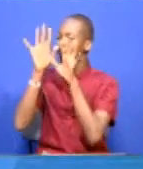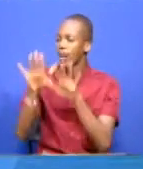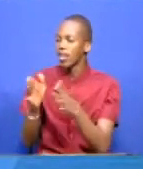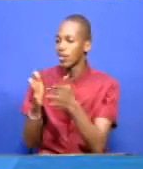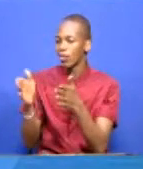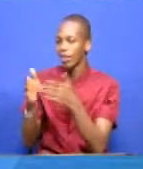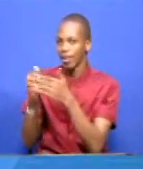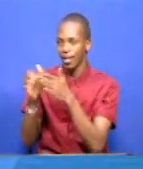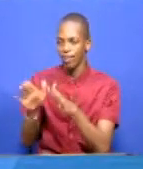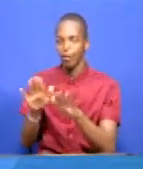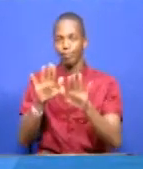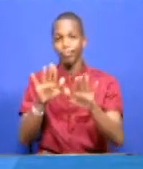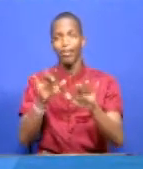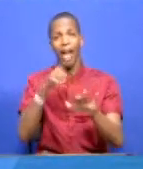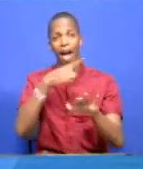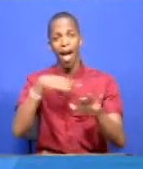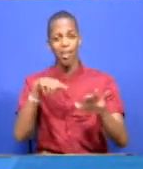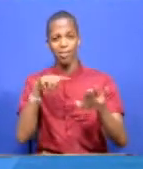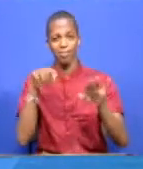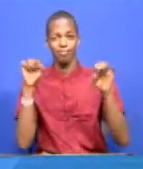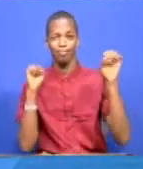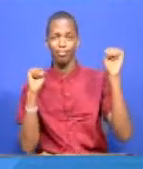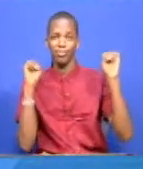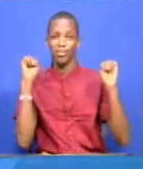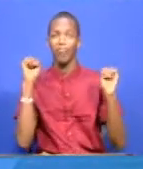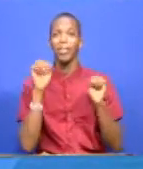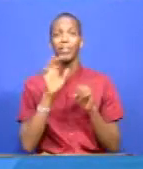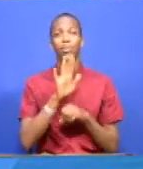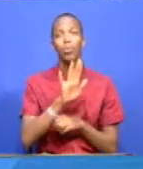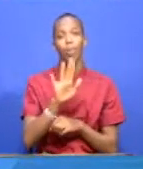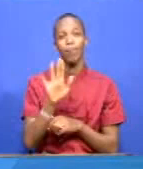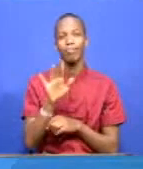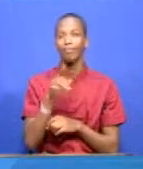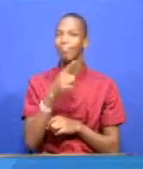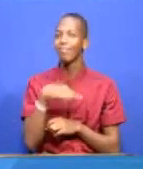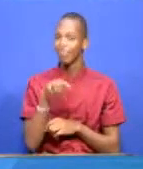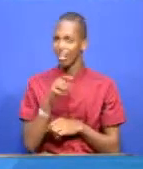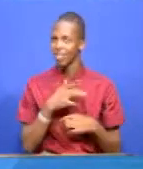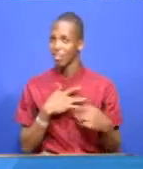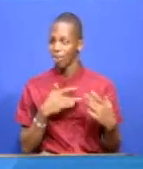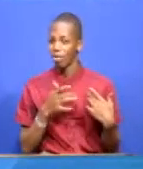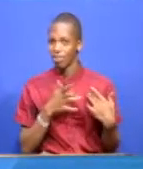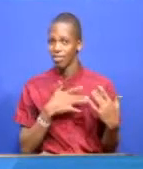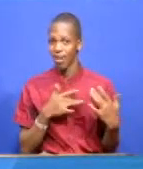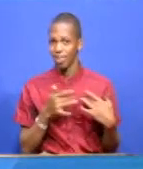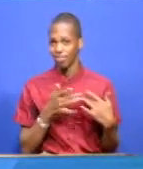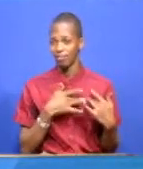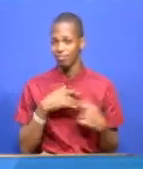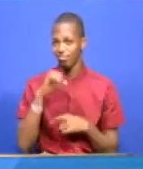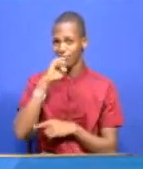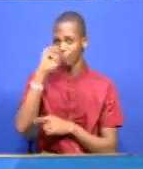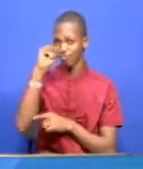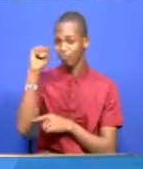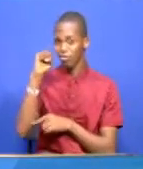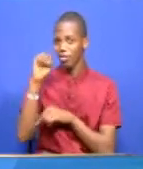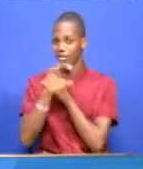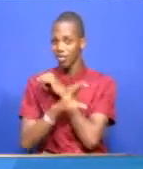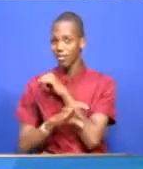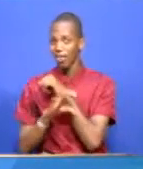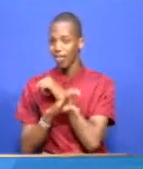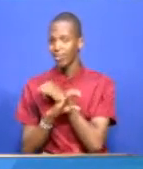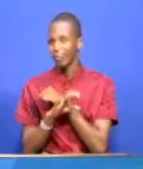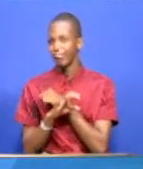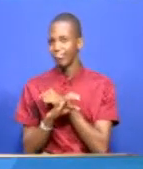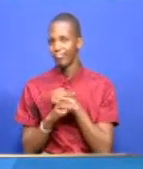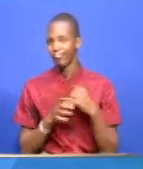your shepherds, we are also concerned about the current political mood in the country. In this regard, we